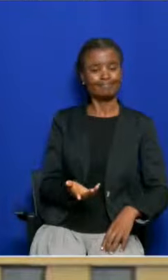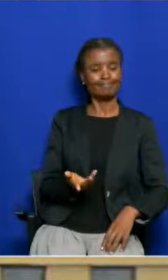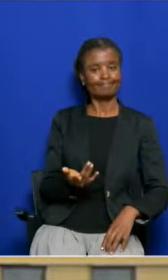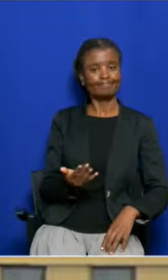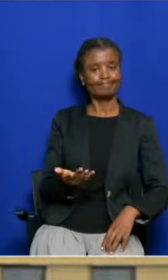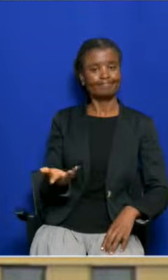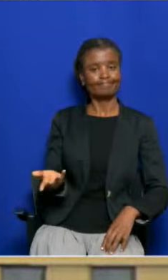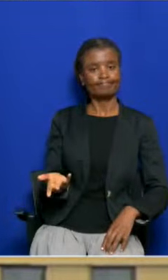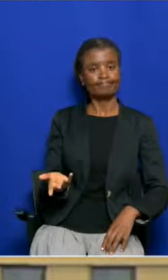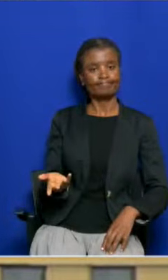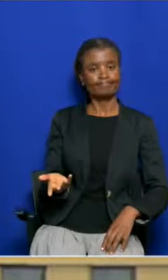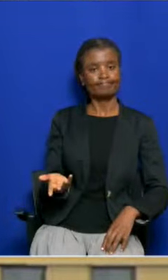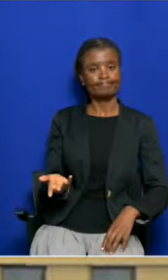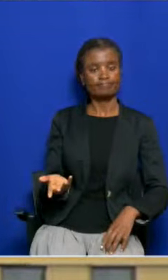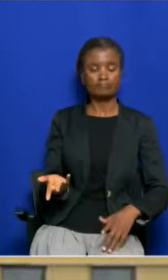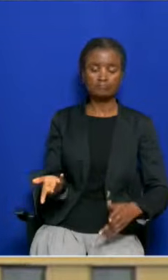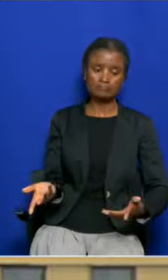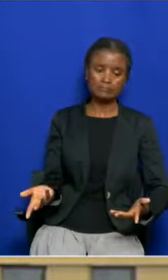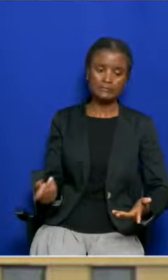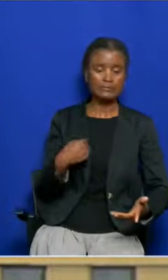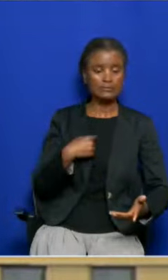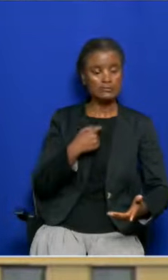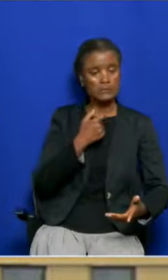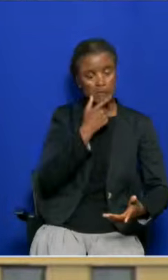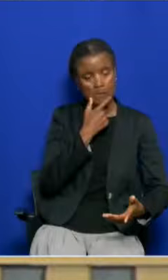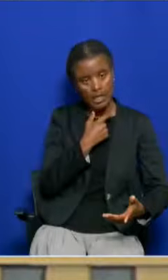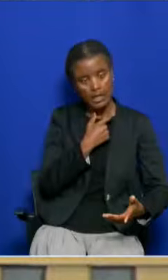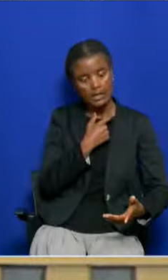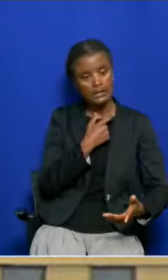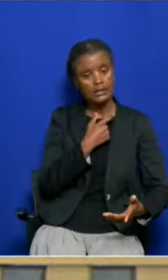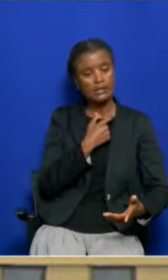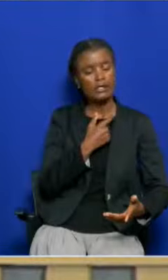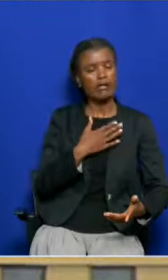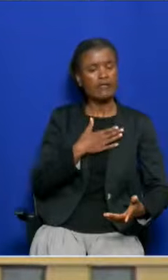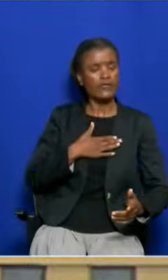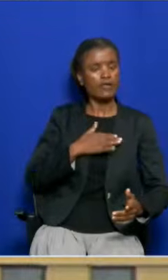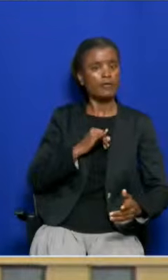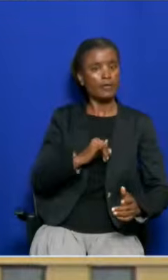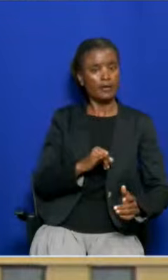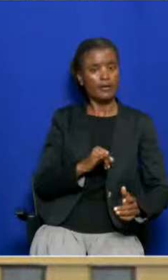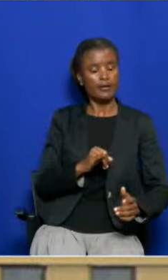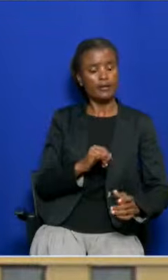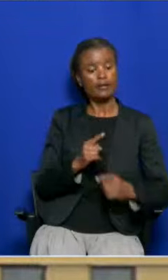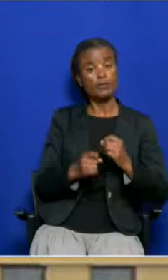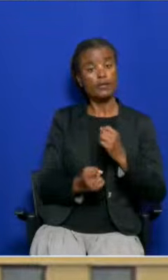also saddened and he feels bad about what happened to Mr. Msibi.